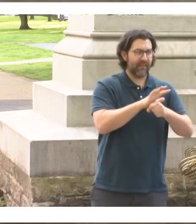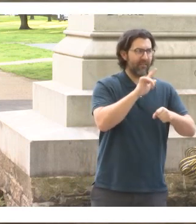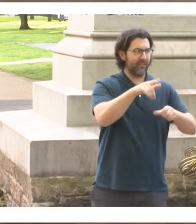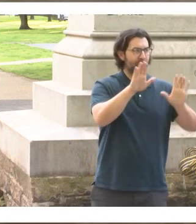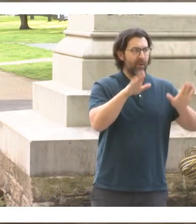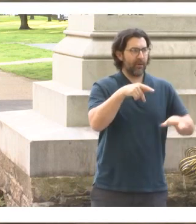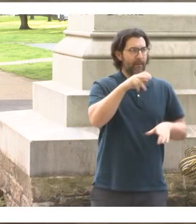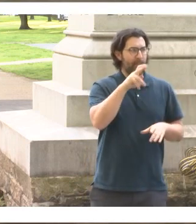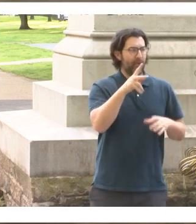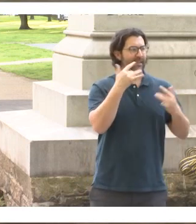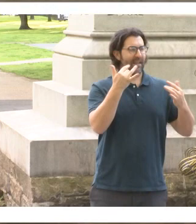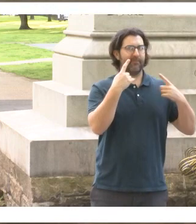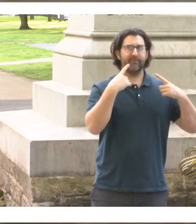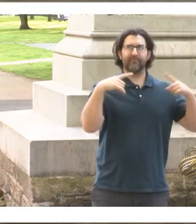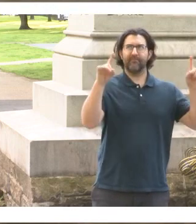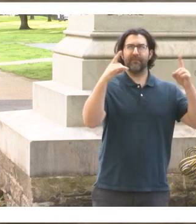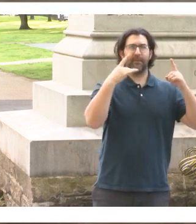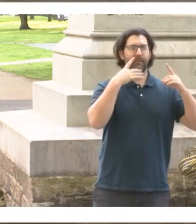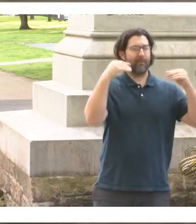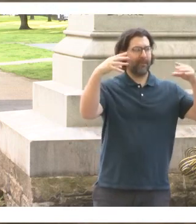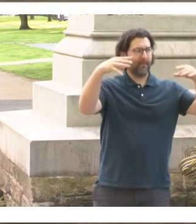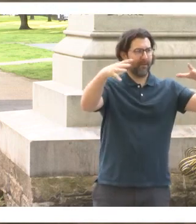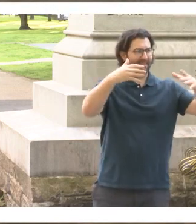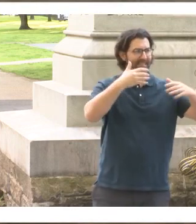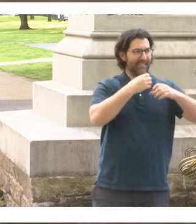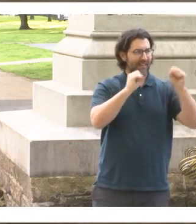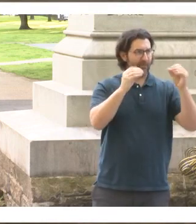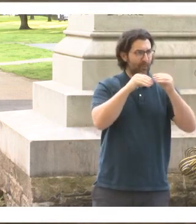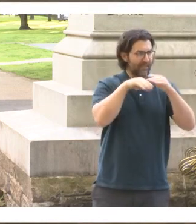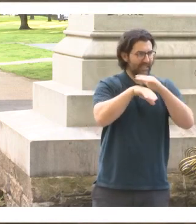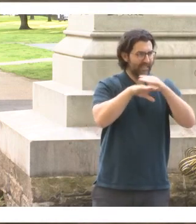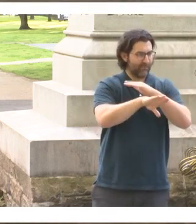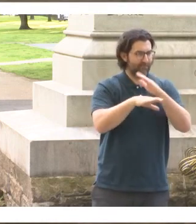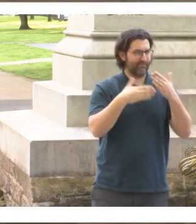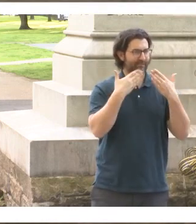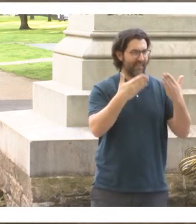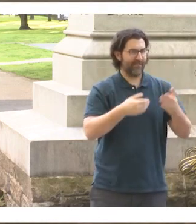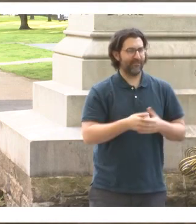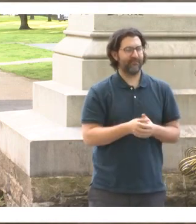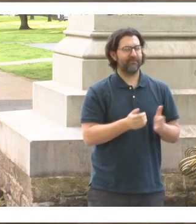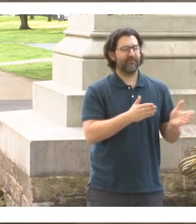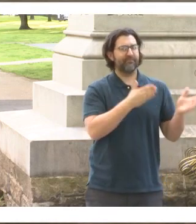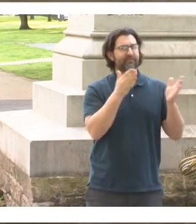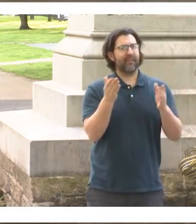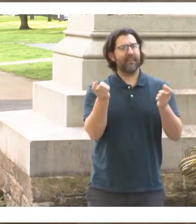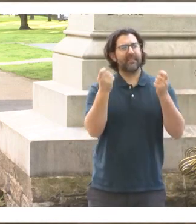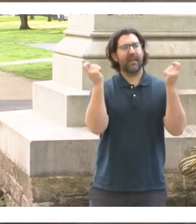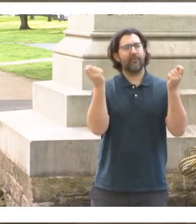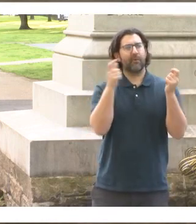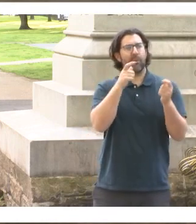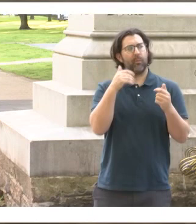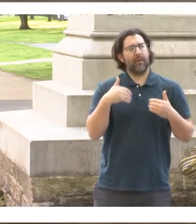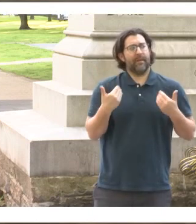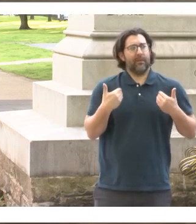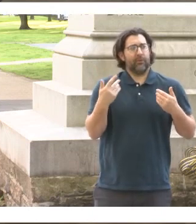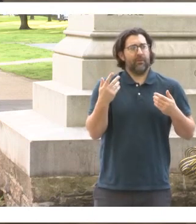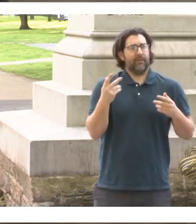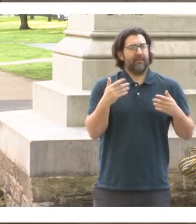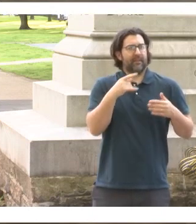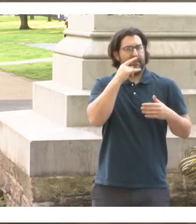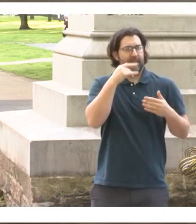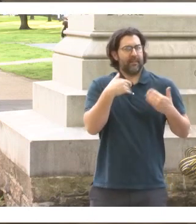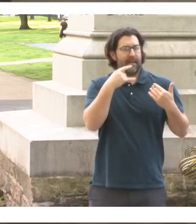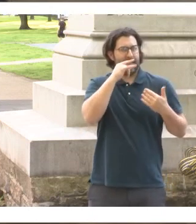park that it is now brighter, safer, and more accessible. Let us also celebrate our youth this evening and